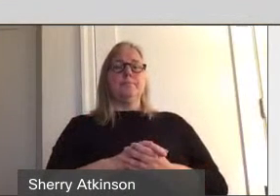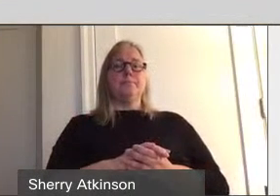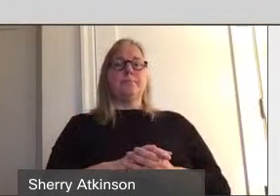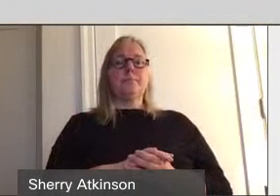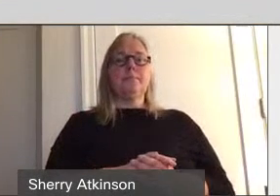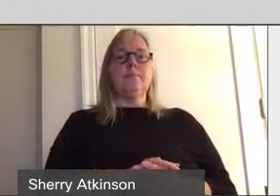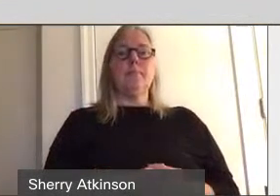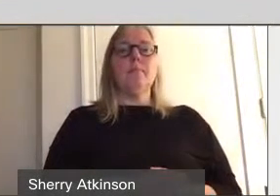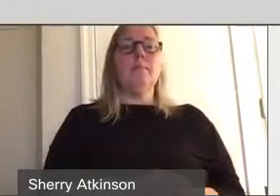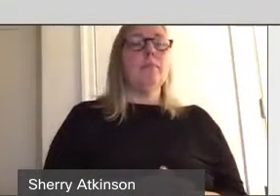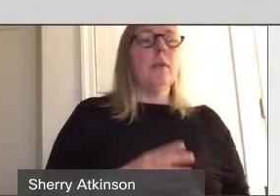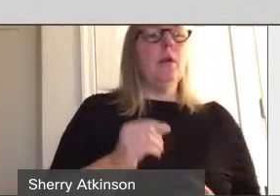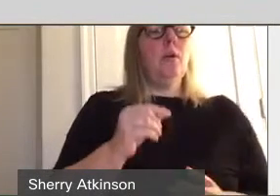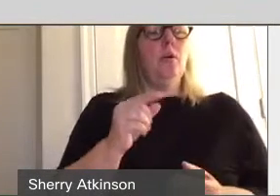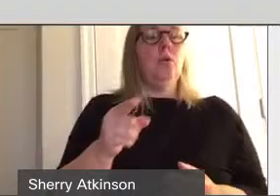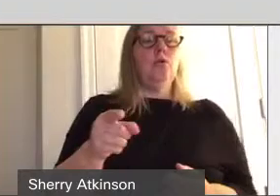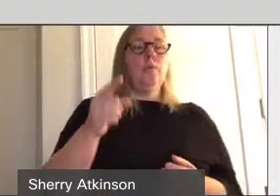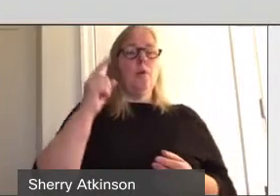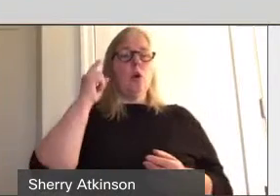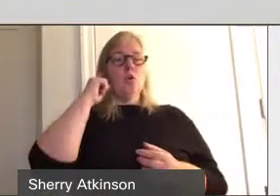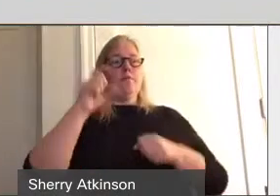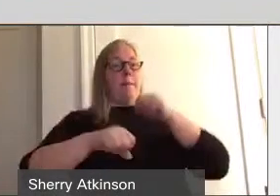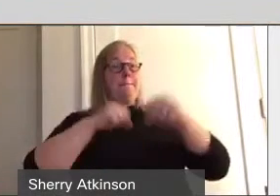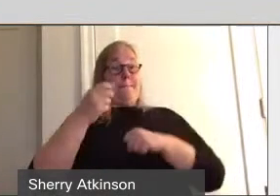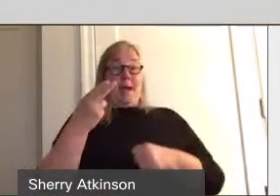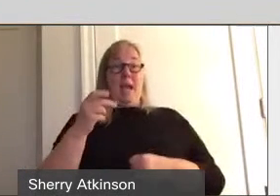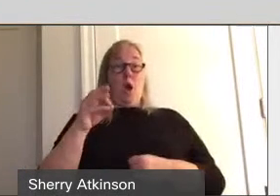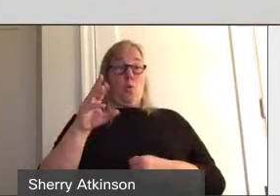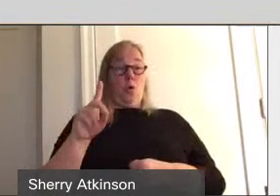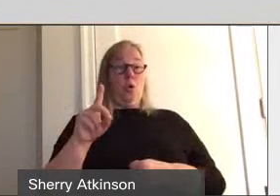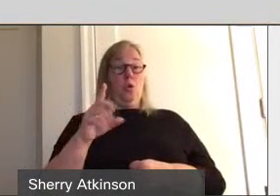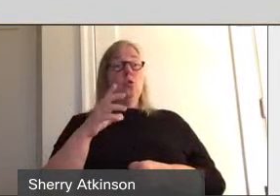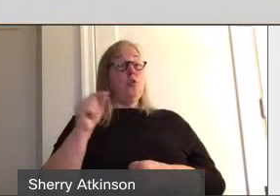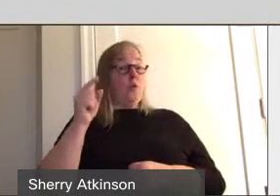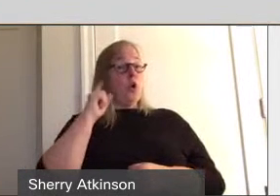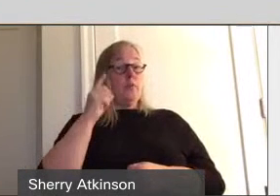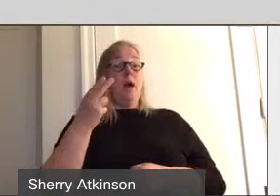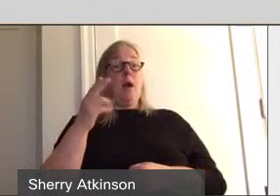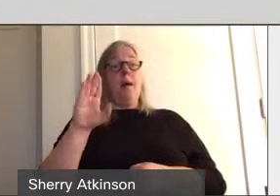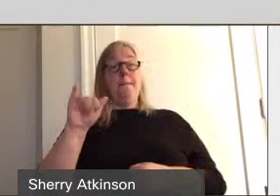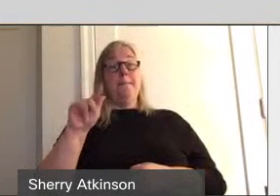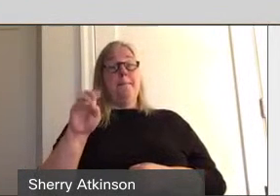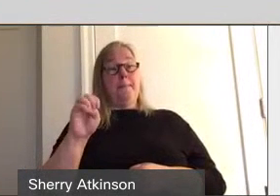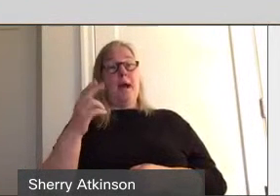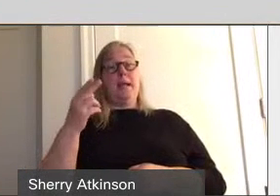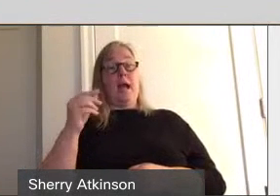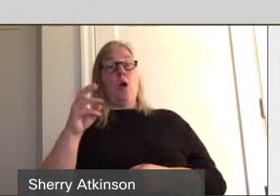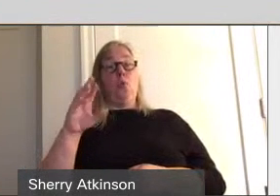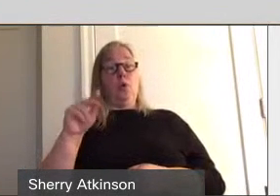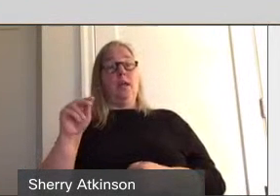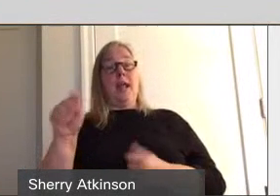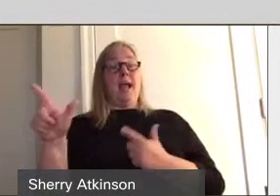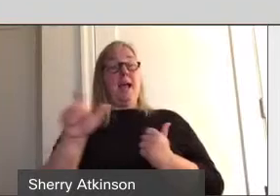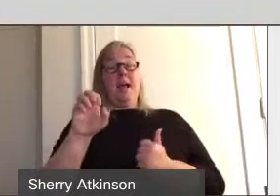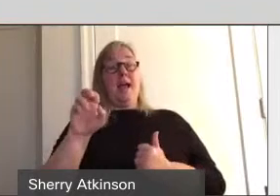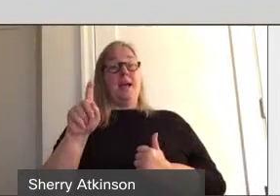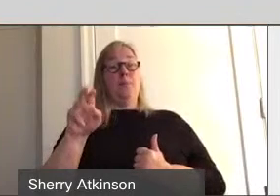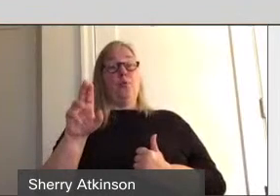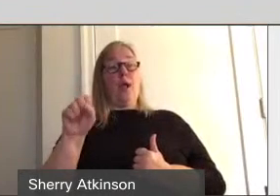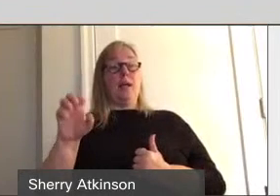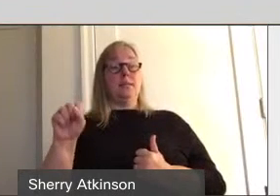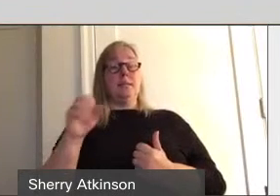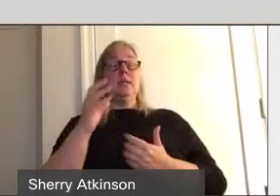There's been, you've heard of Bike Howard Express, and so implementing some of these projects that are pathways, shared